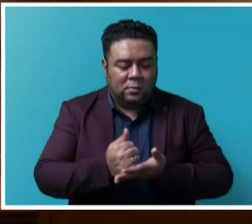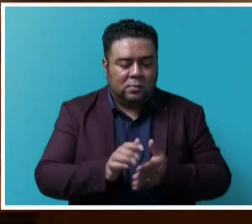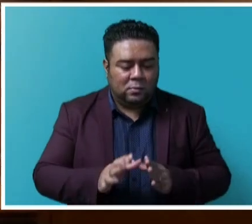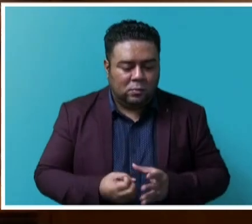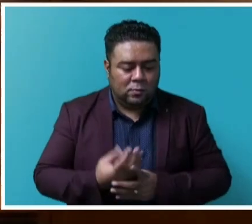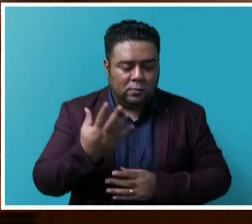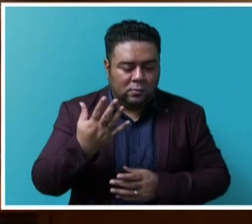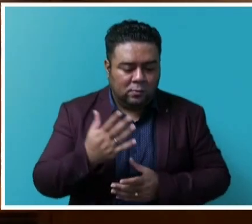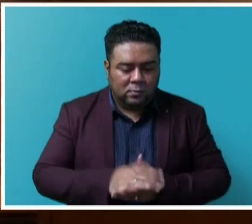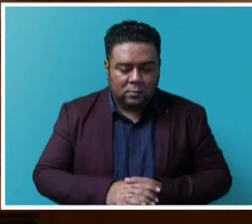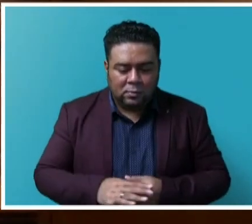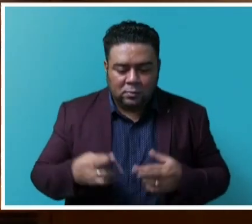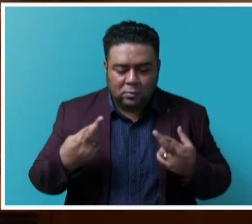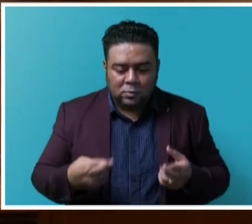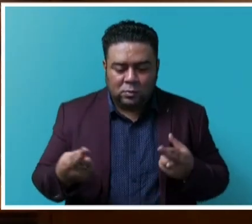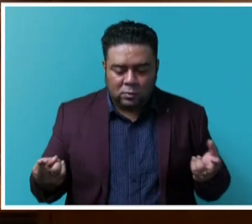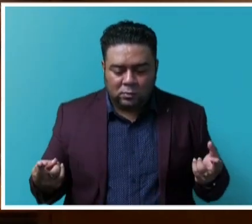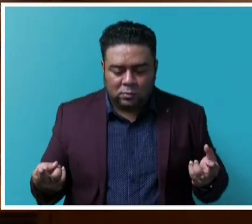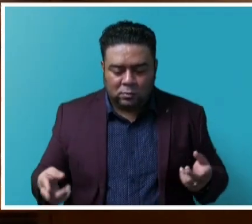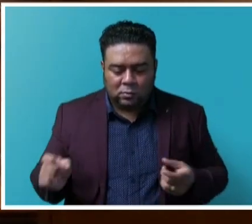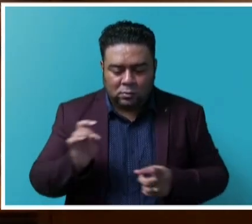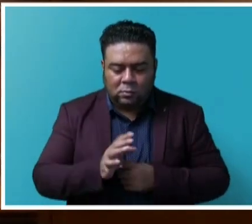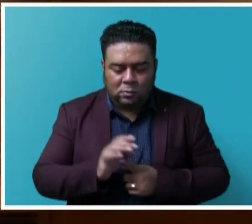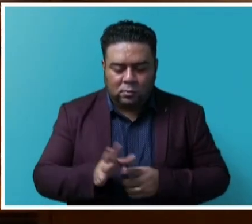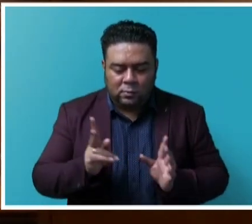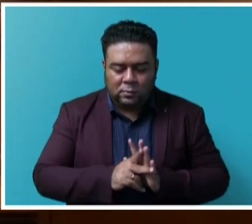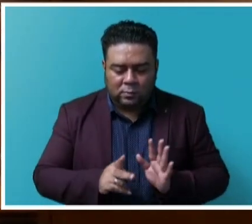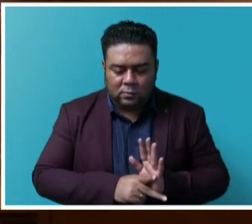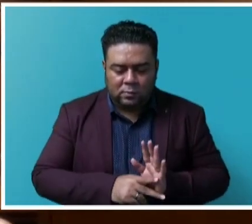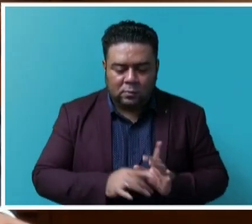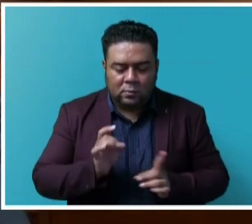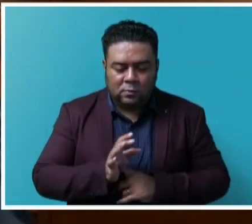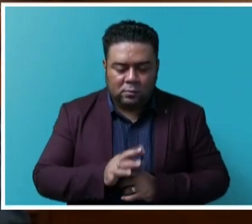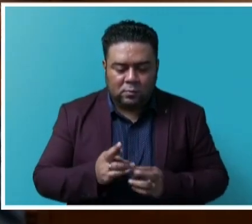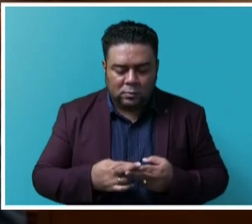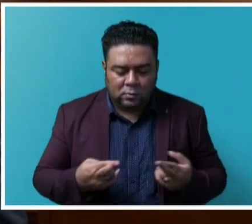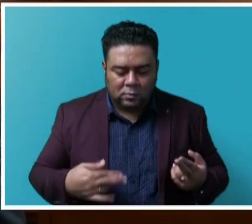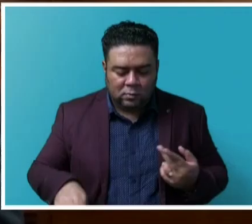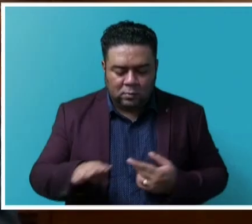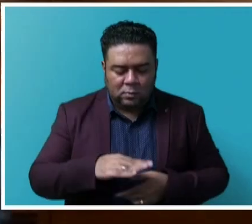by allocating resources to key priority sectors, particularly the resource-based